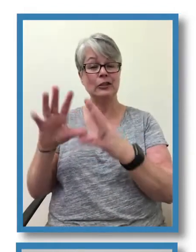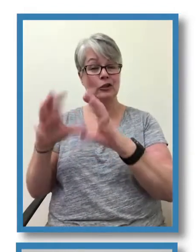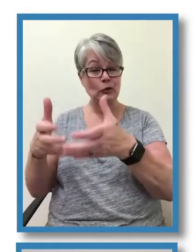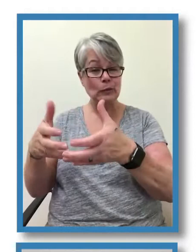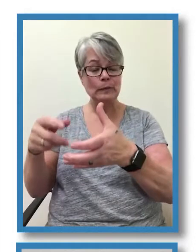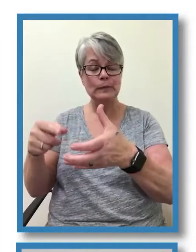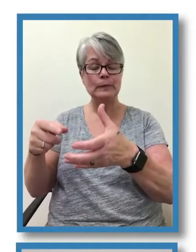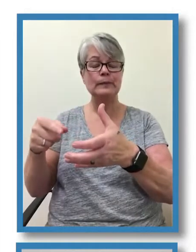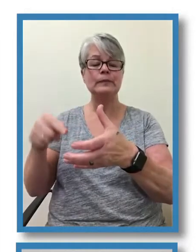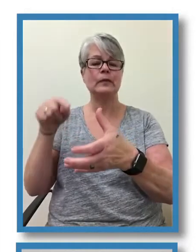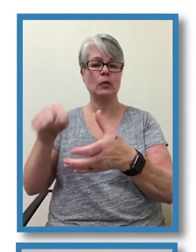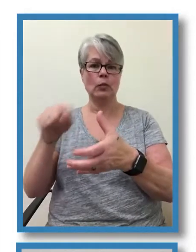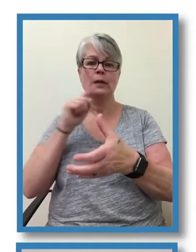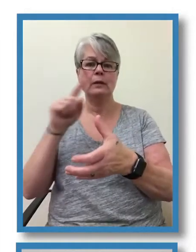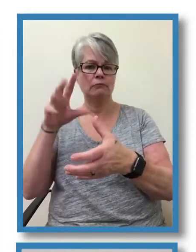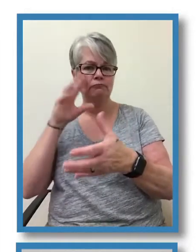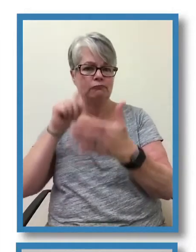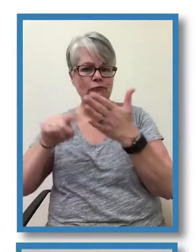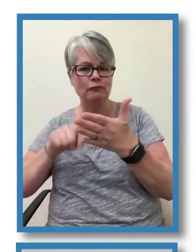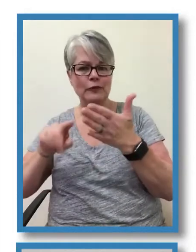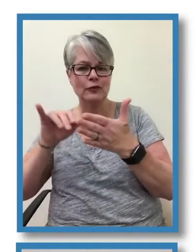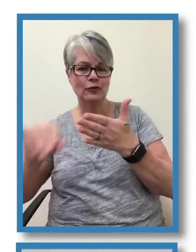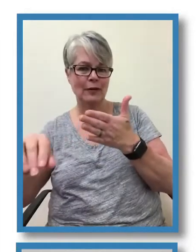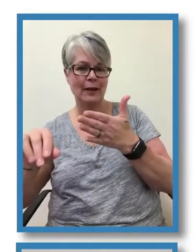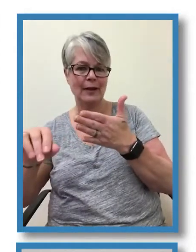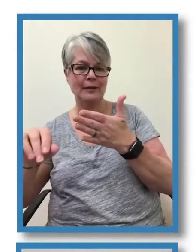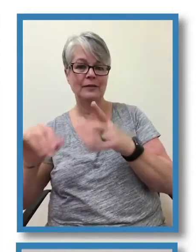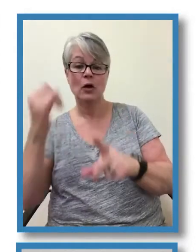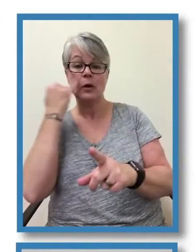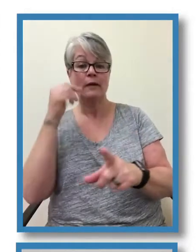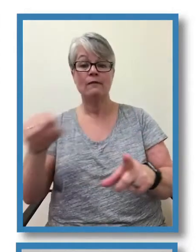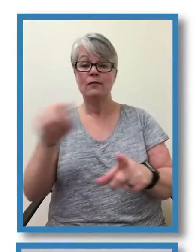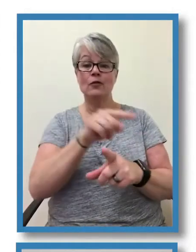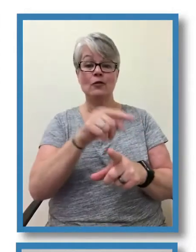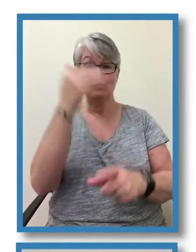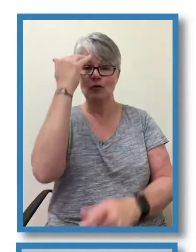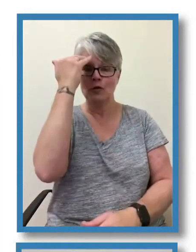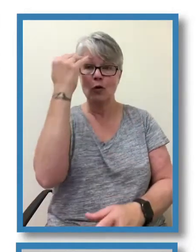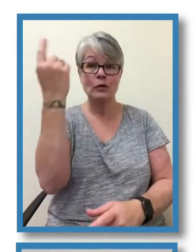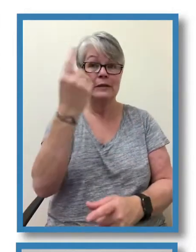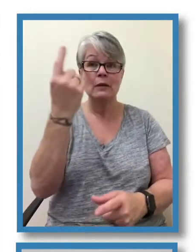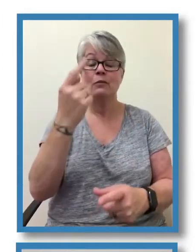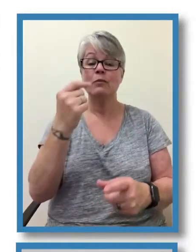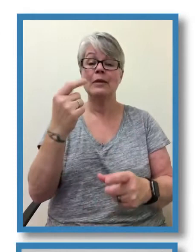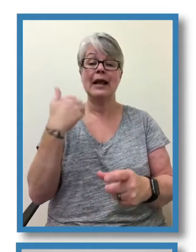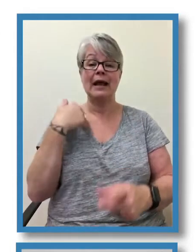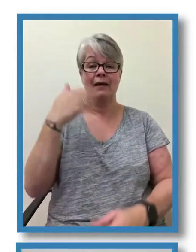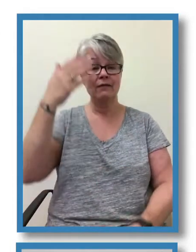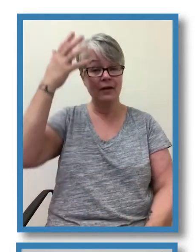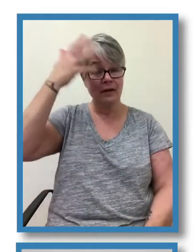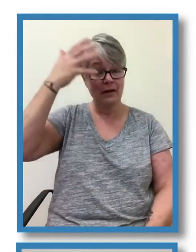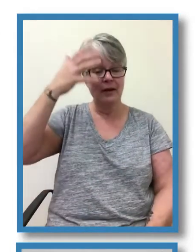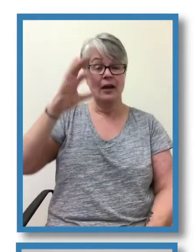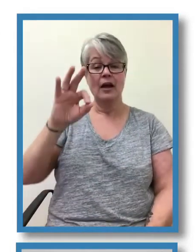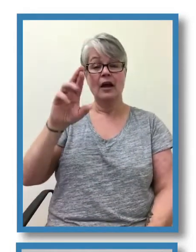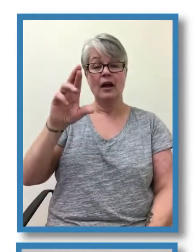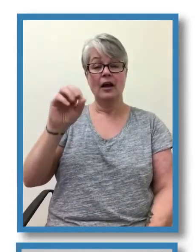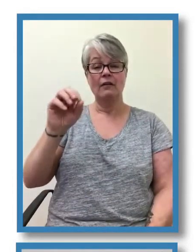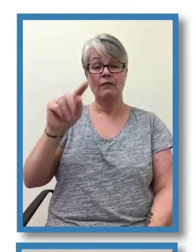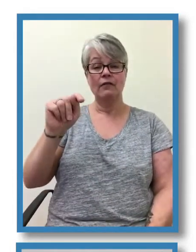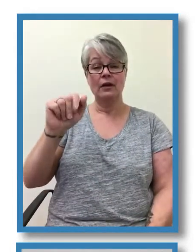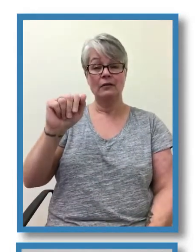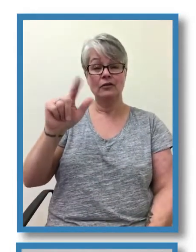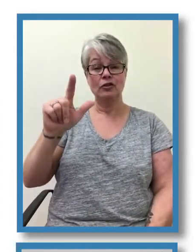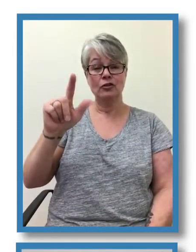or if they are the other variants listed there, the ones relating to language impairment, or even there's another